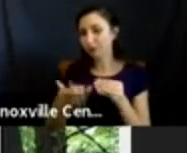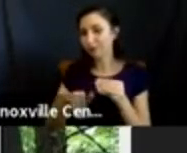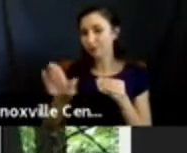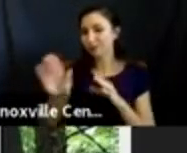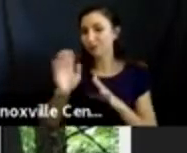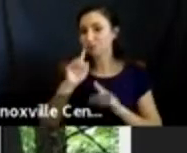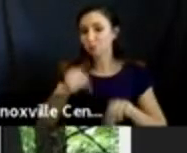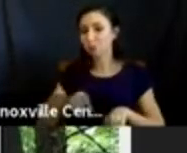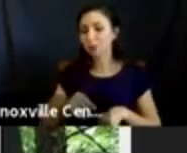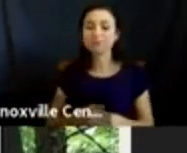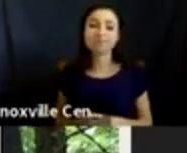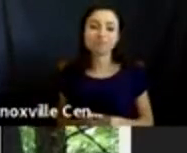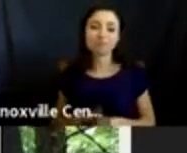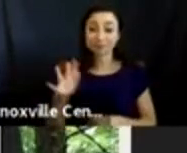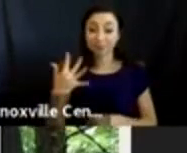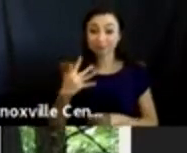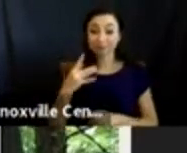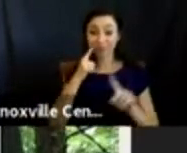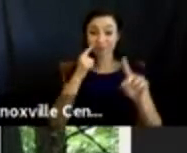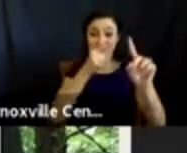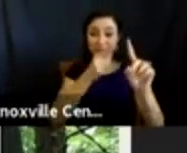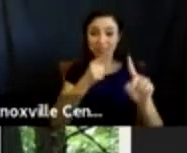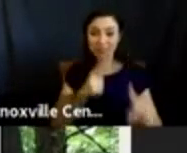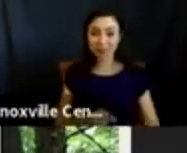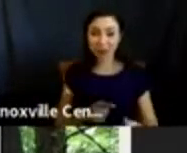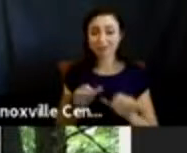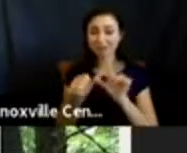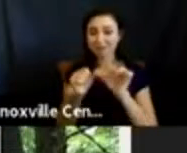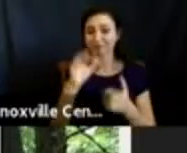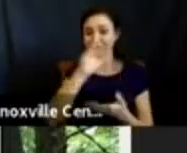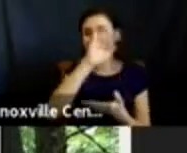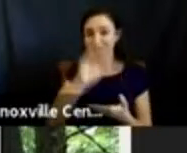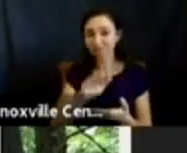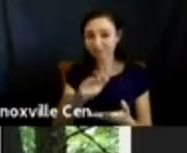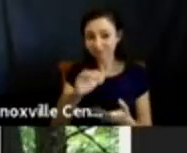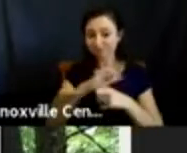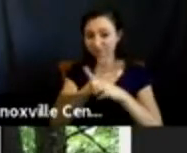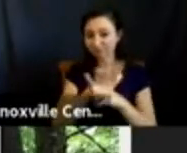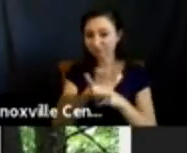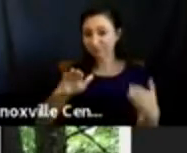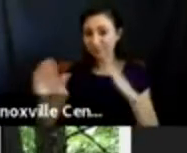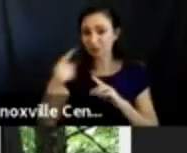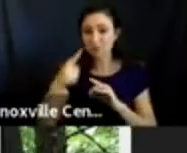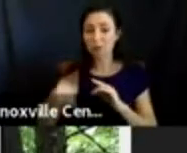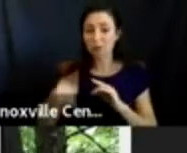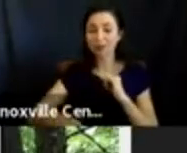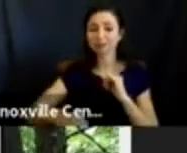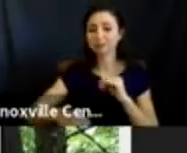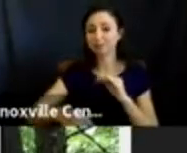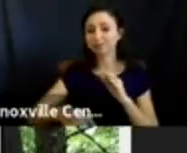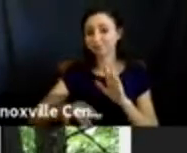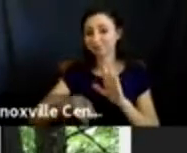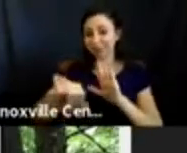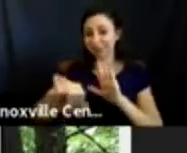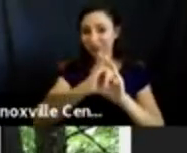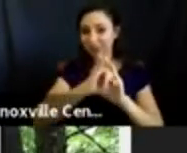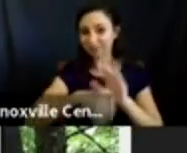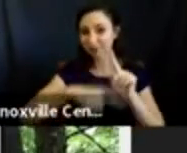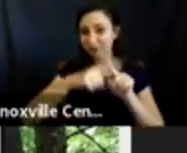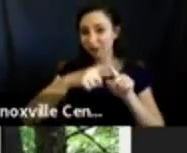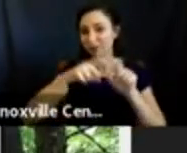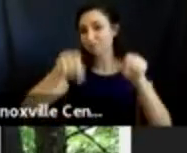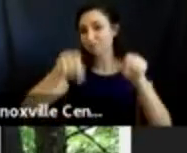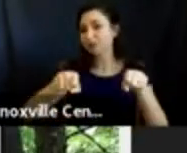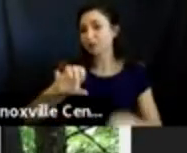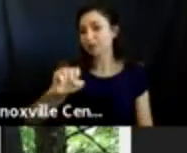Our fifth benchmark, sustained or decreased COVID-19 related death for identified positive or probable cases. Over the past 2 weeks,